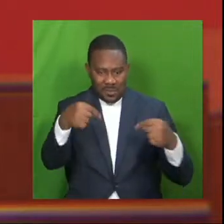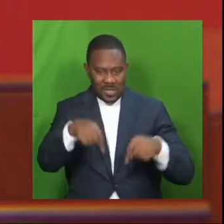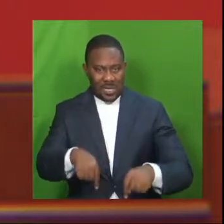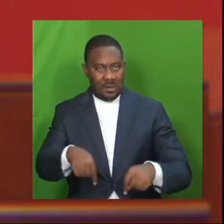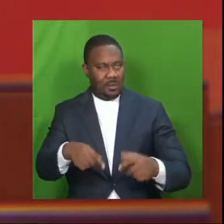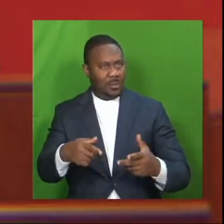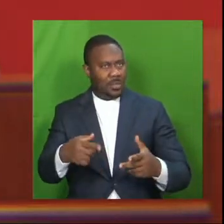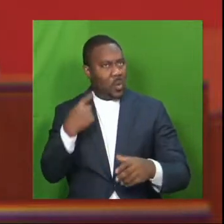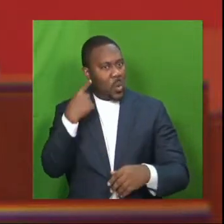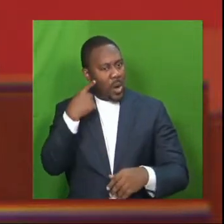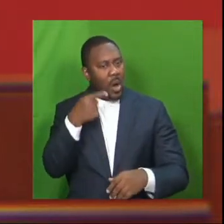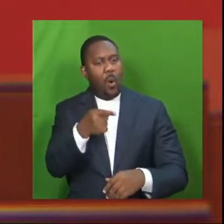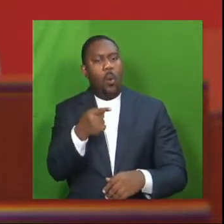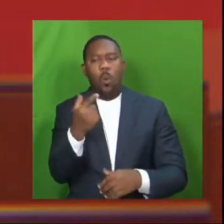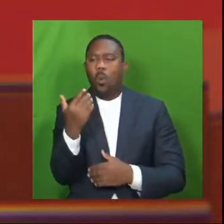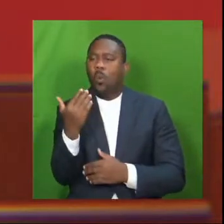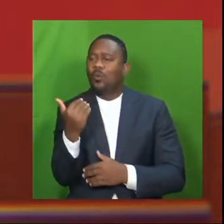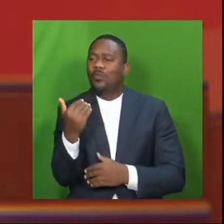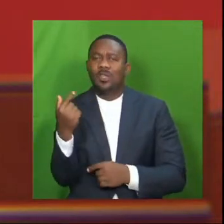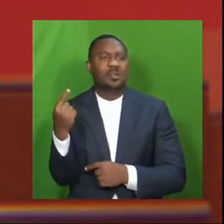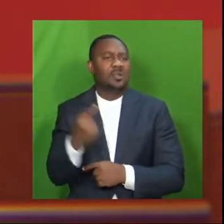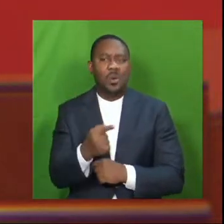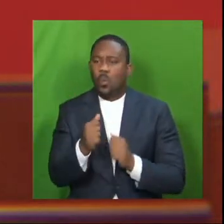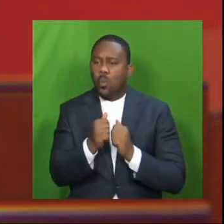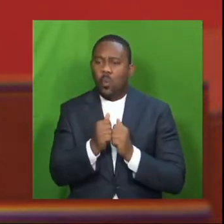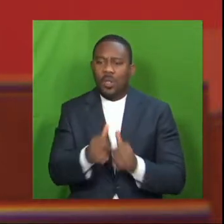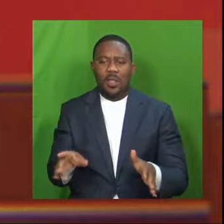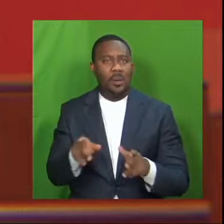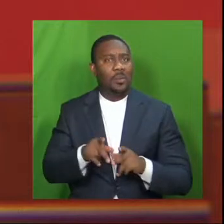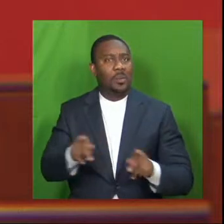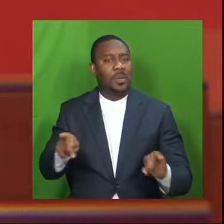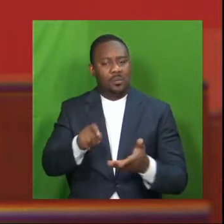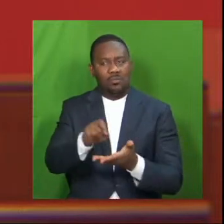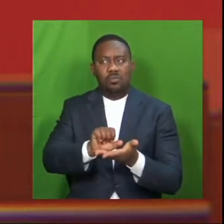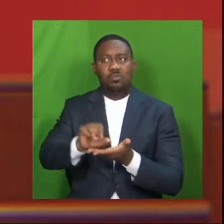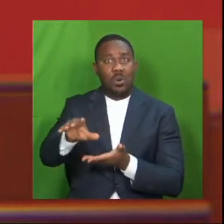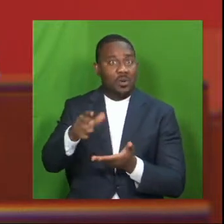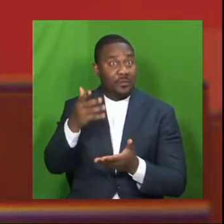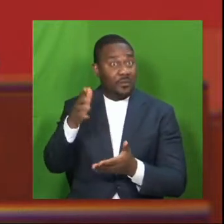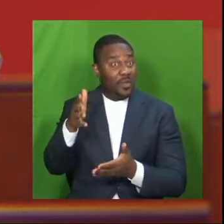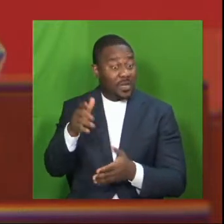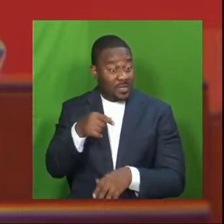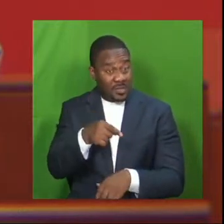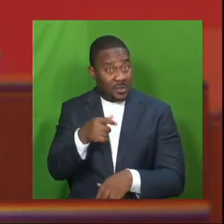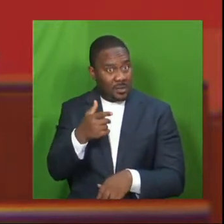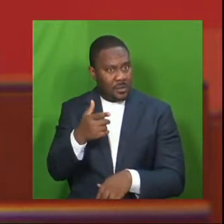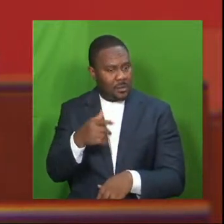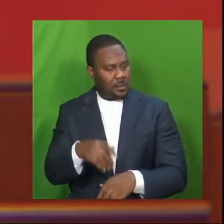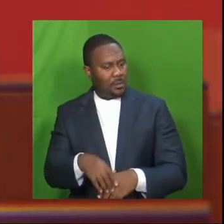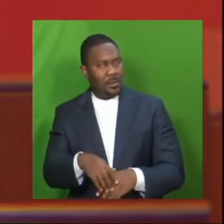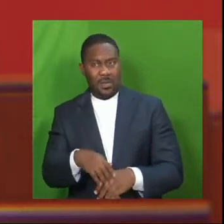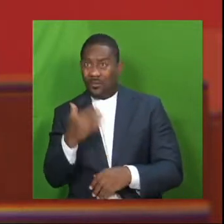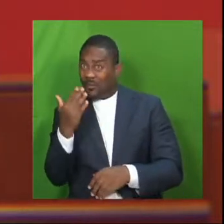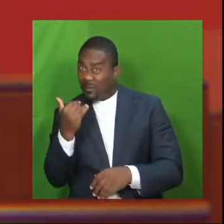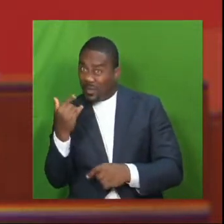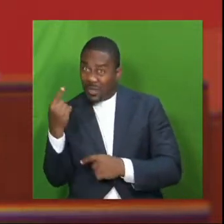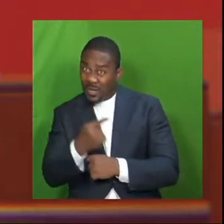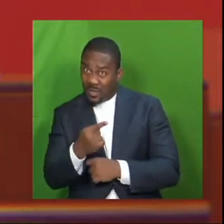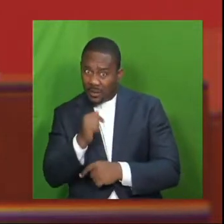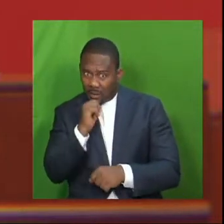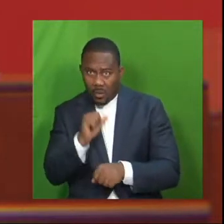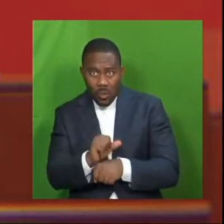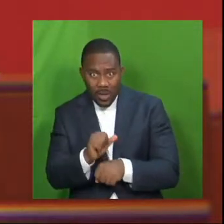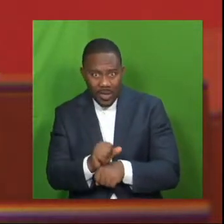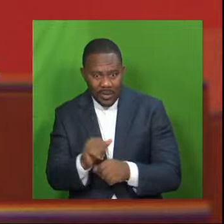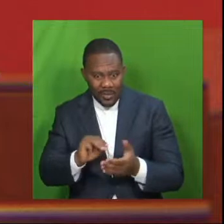just absent without the permission of the Speaker in writing, he should have considered as having what? Vacated his